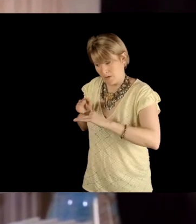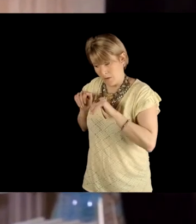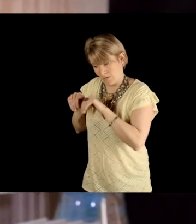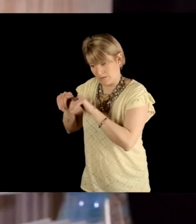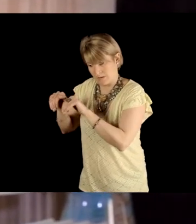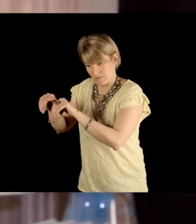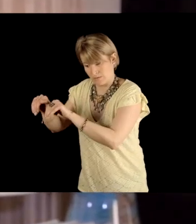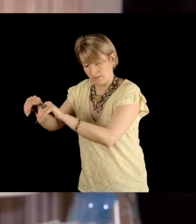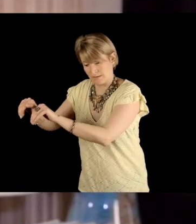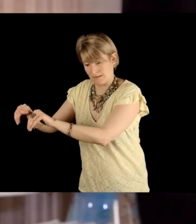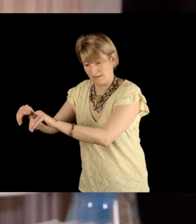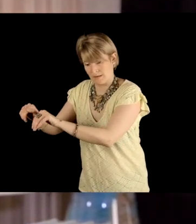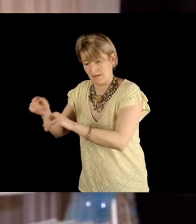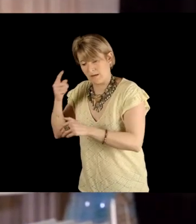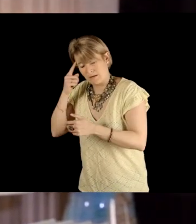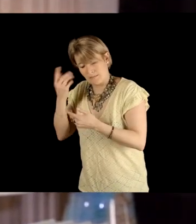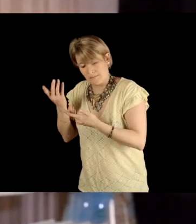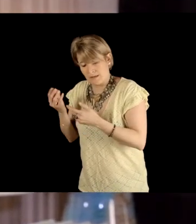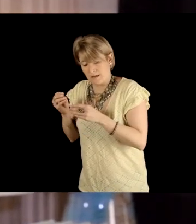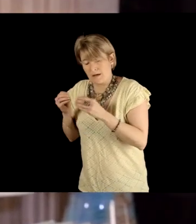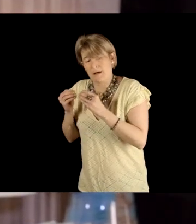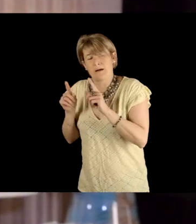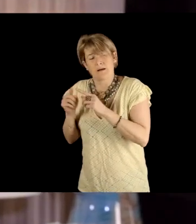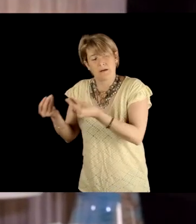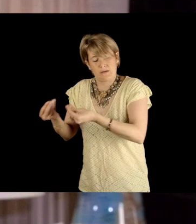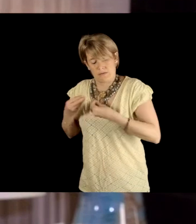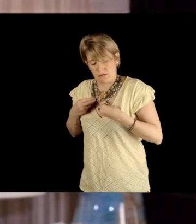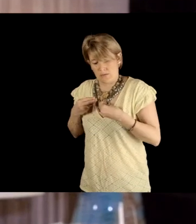a beautiful road but no Ferrari engine.